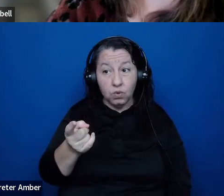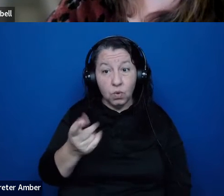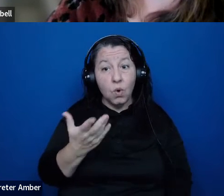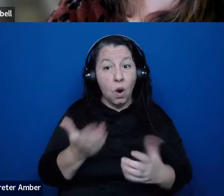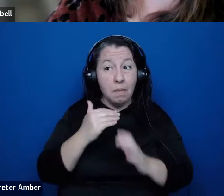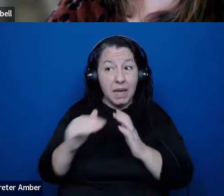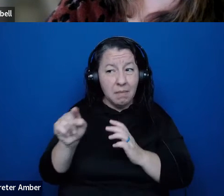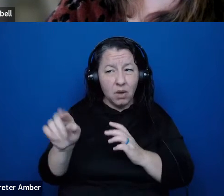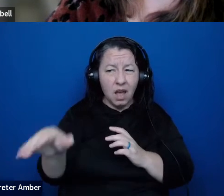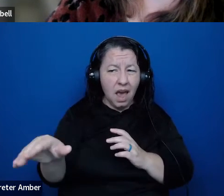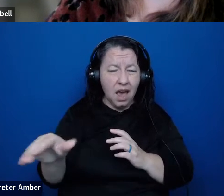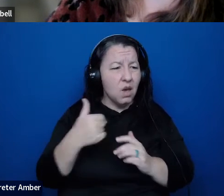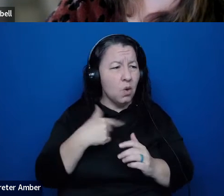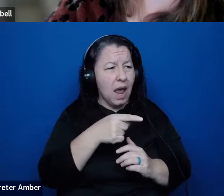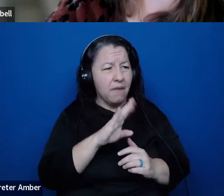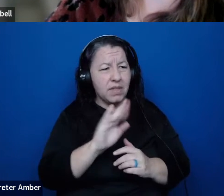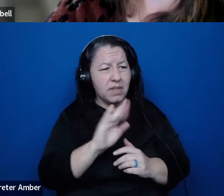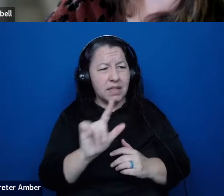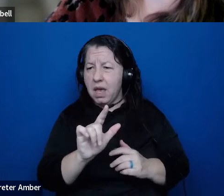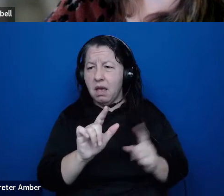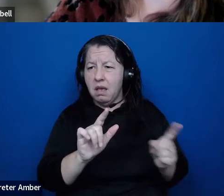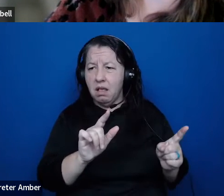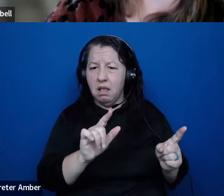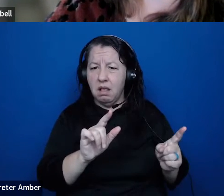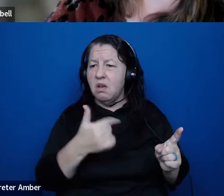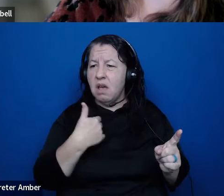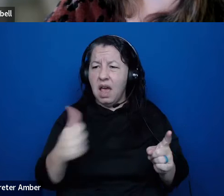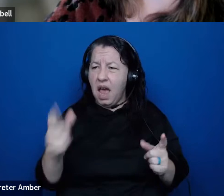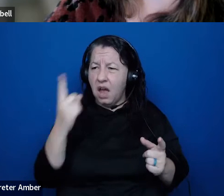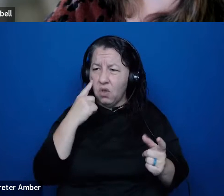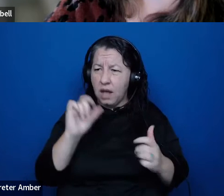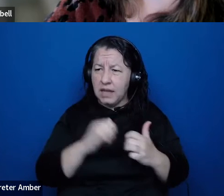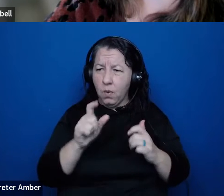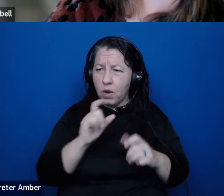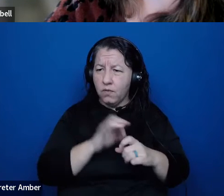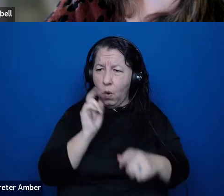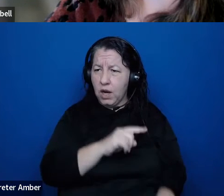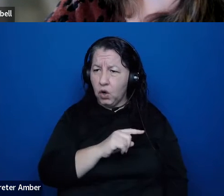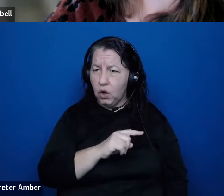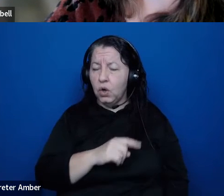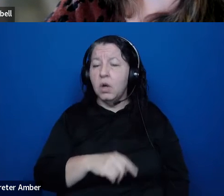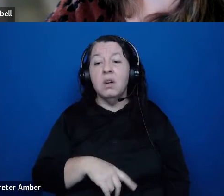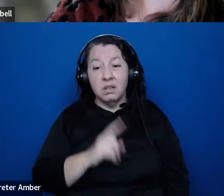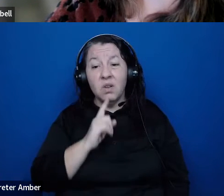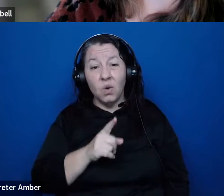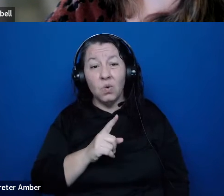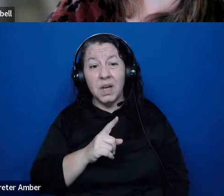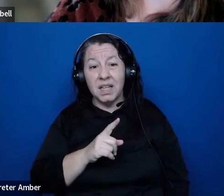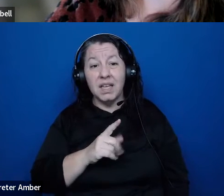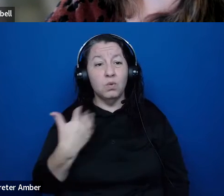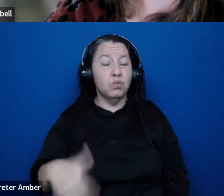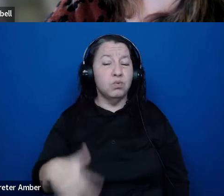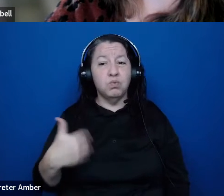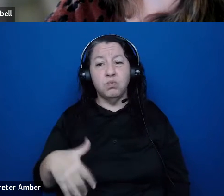and say, hey, we have this bill, do you have any thoughts on how I should vote on this? So really it's a